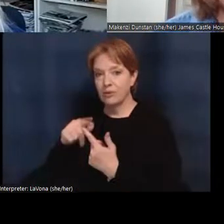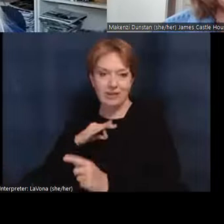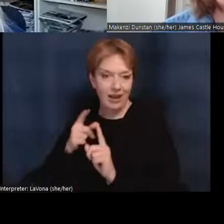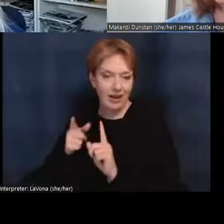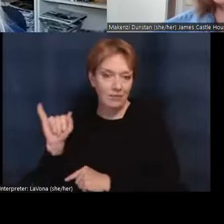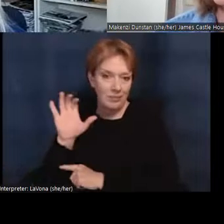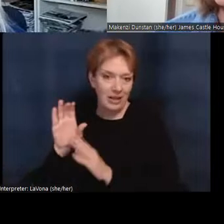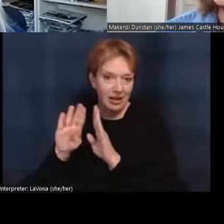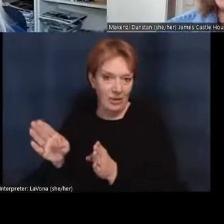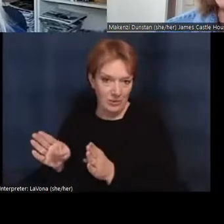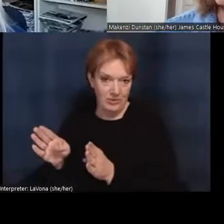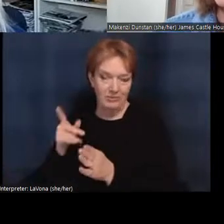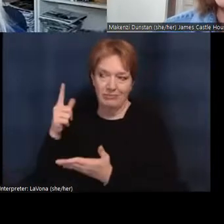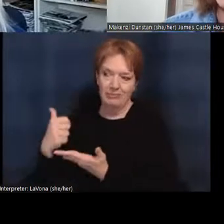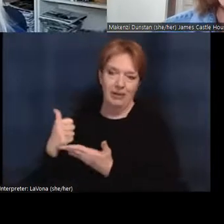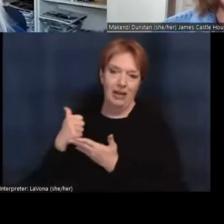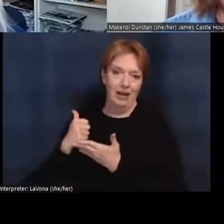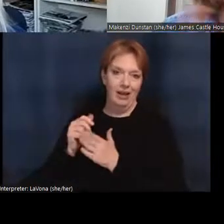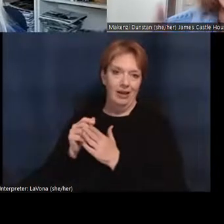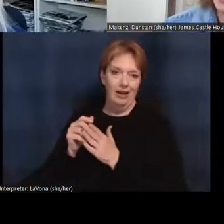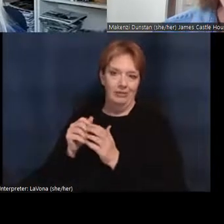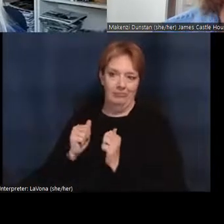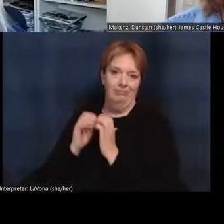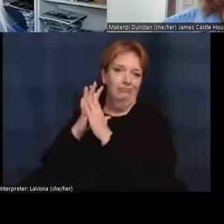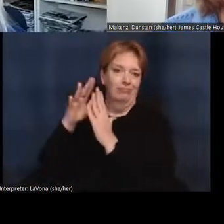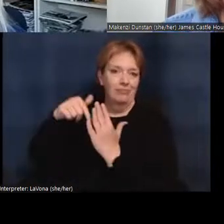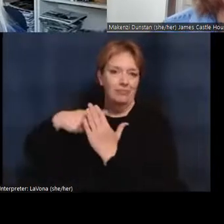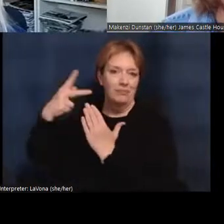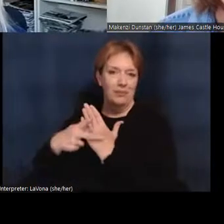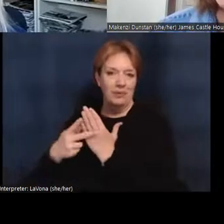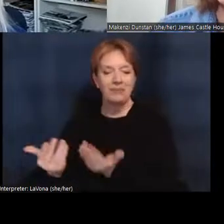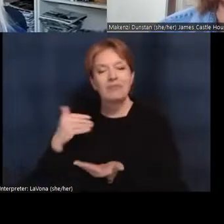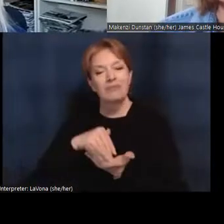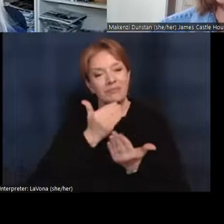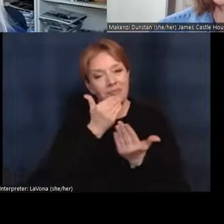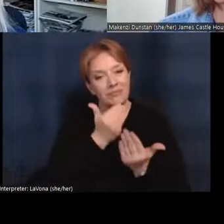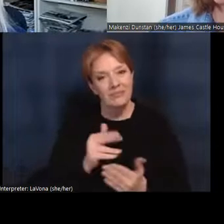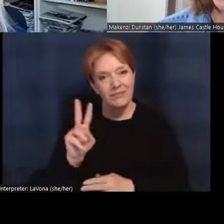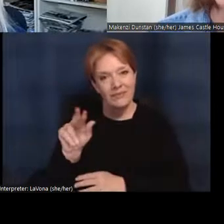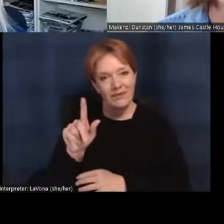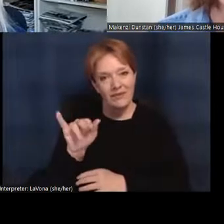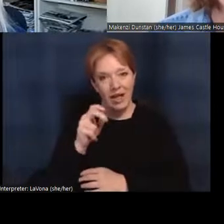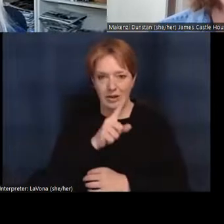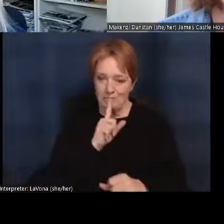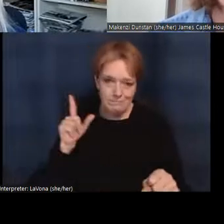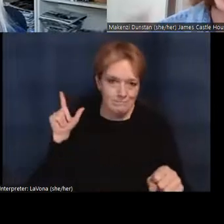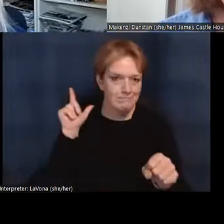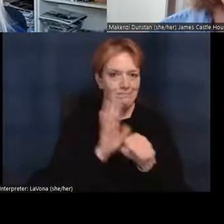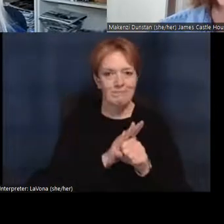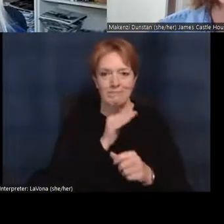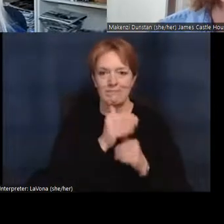who have helped bring this program to life. Valerie, once again, for so fearlessly committing to this program, and Margaret and Frances